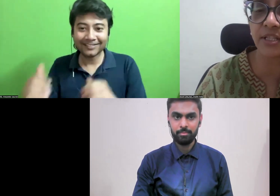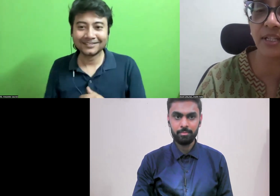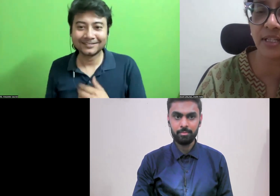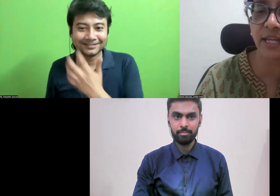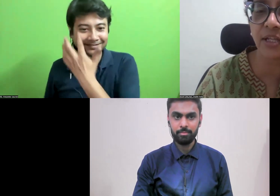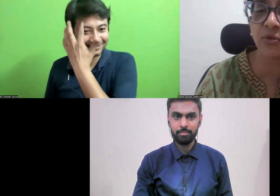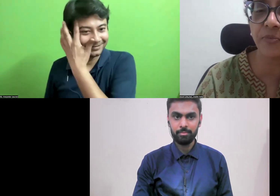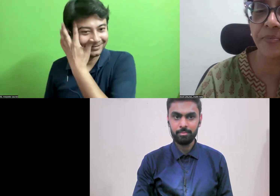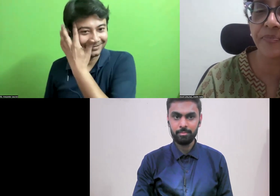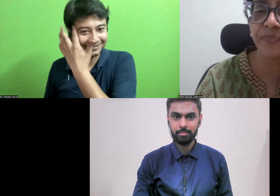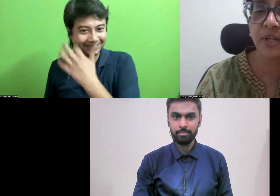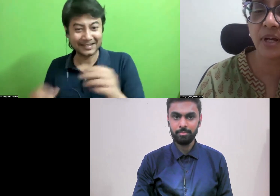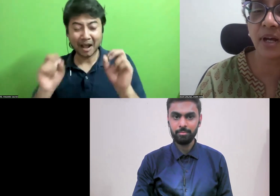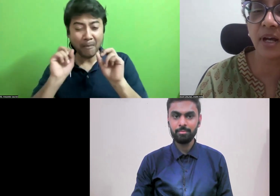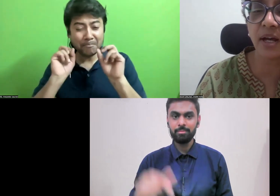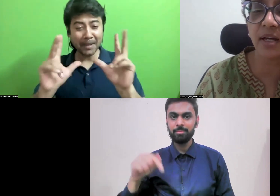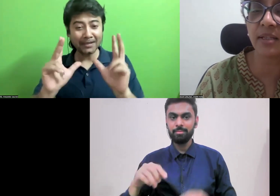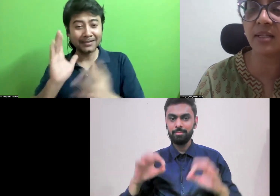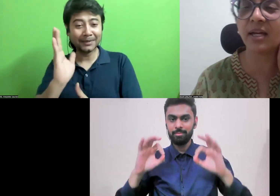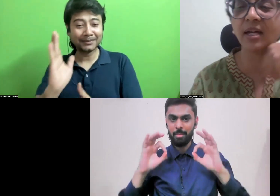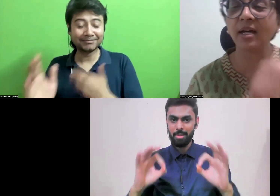amazing session. Thank you.